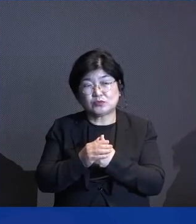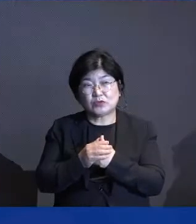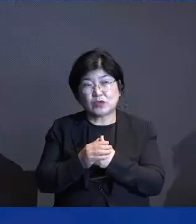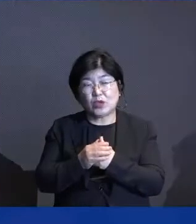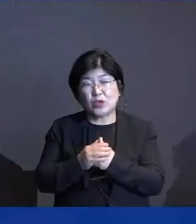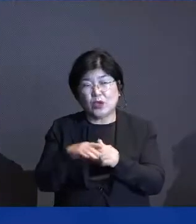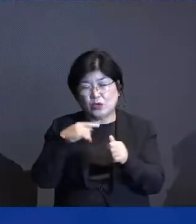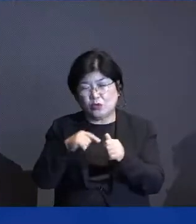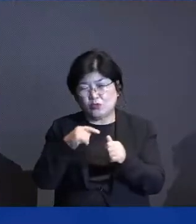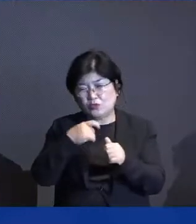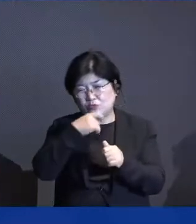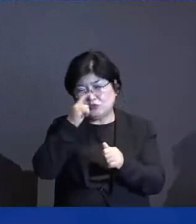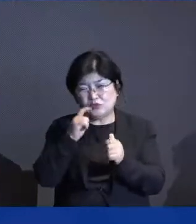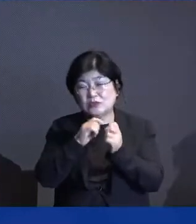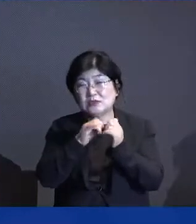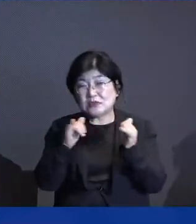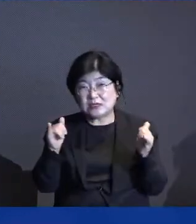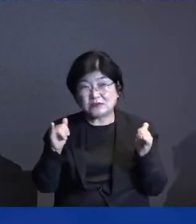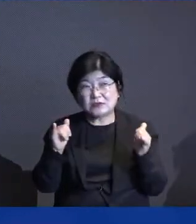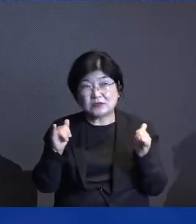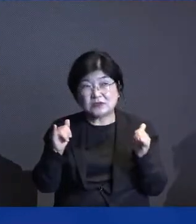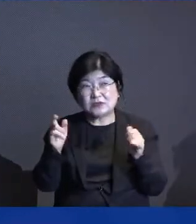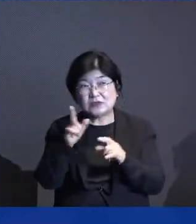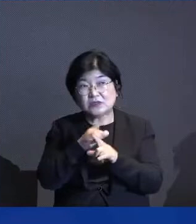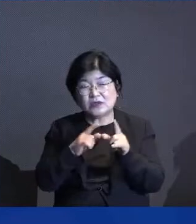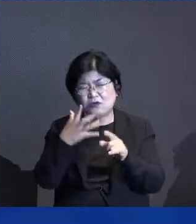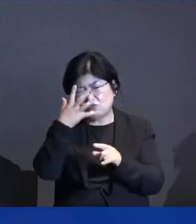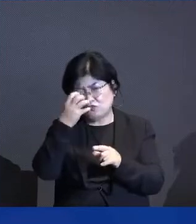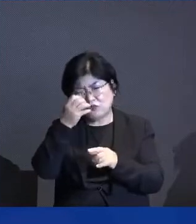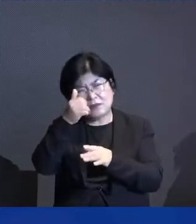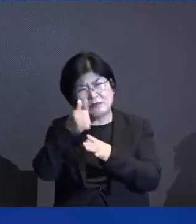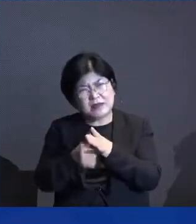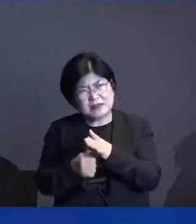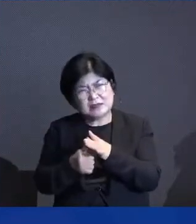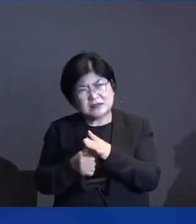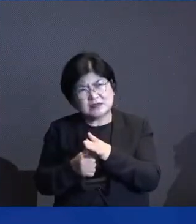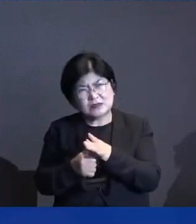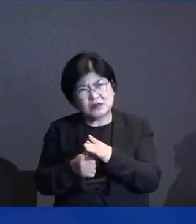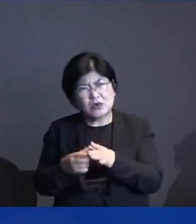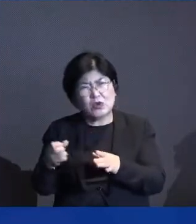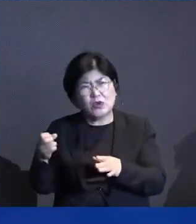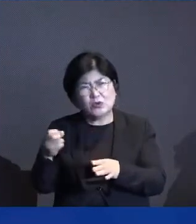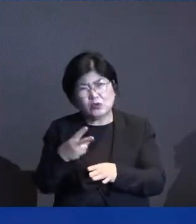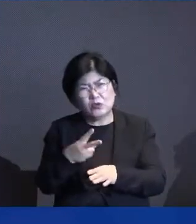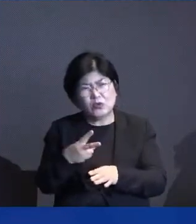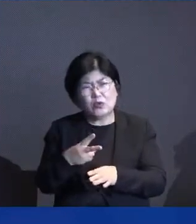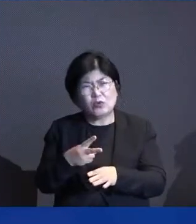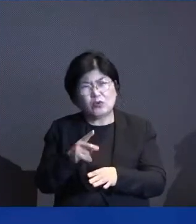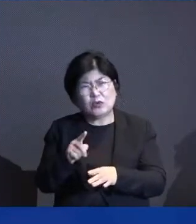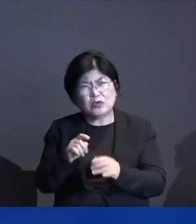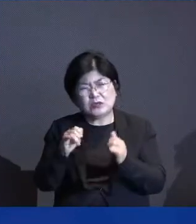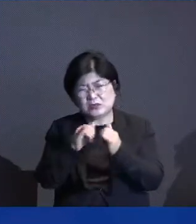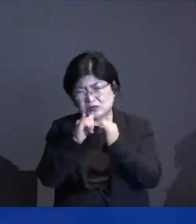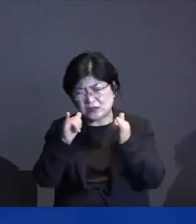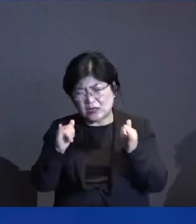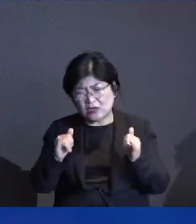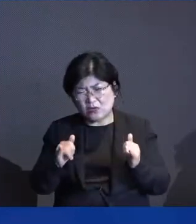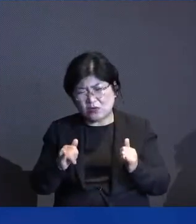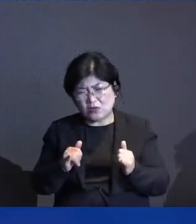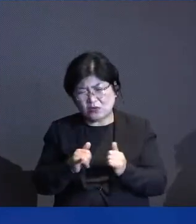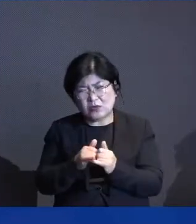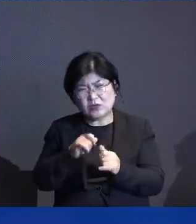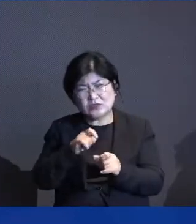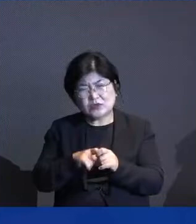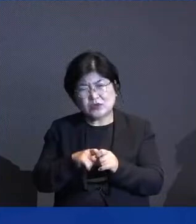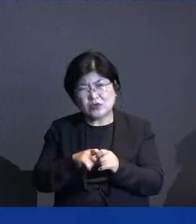more depressed? Can educational level be a statistically significant variable for general